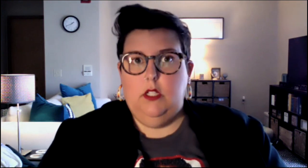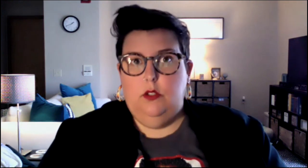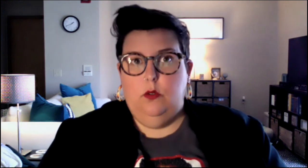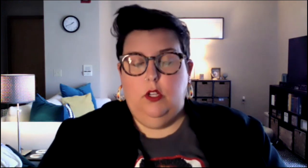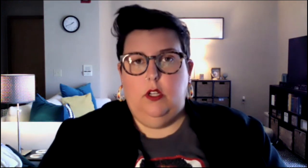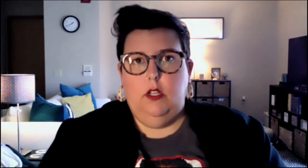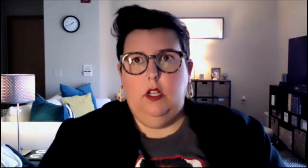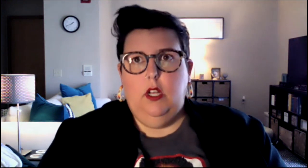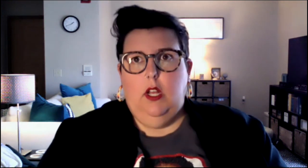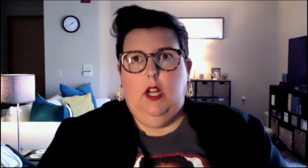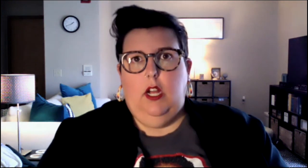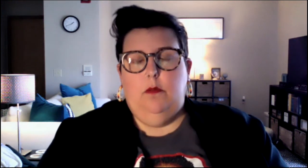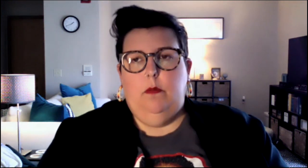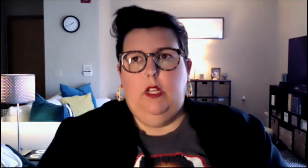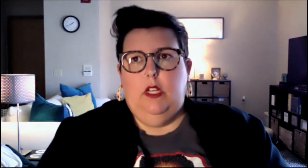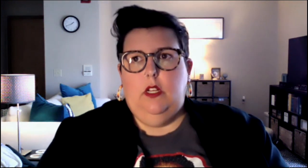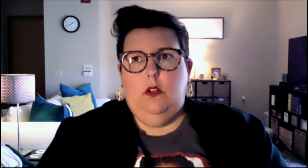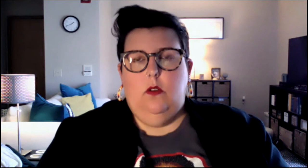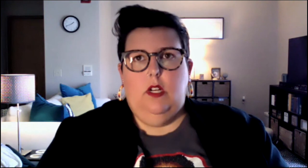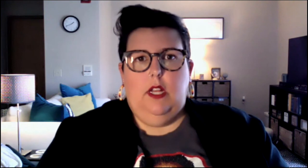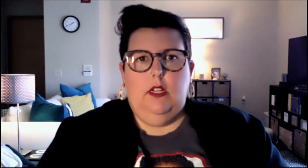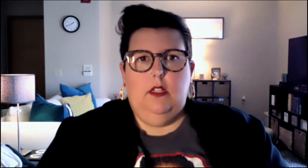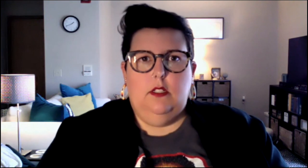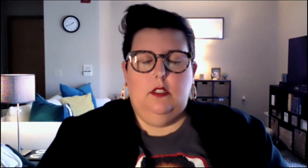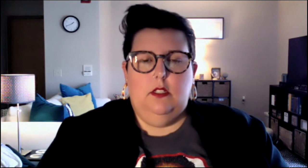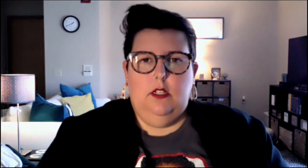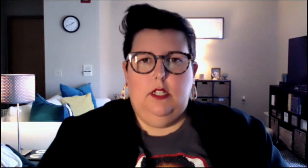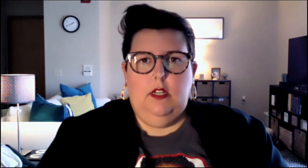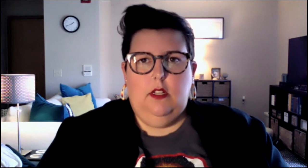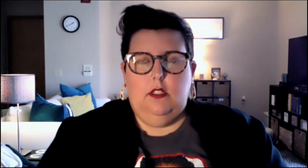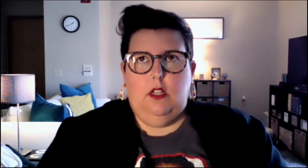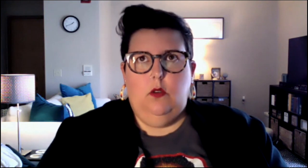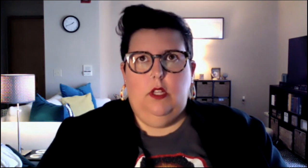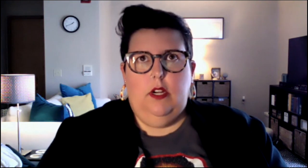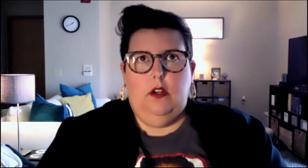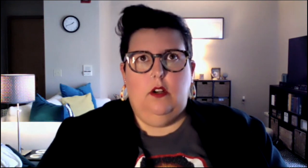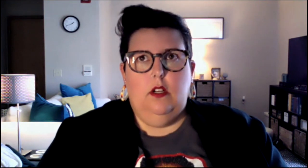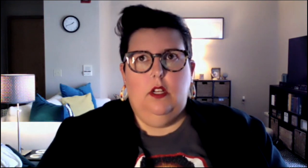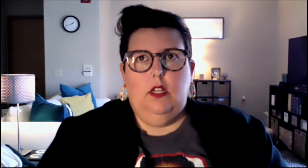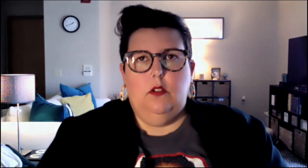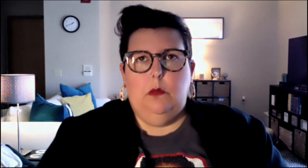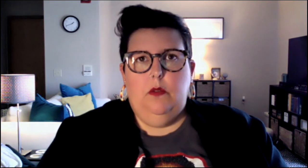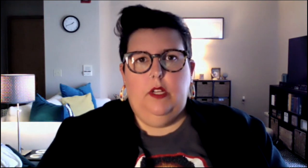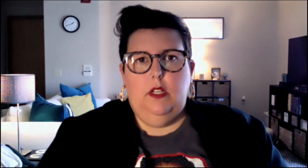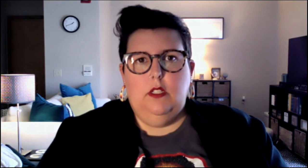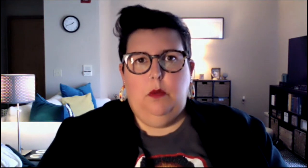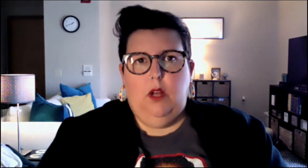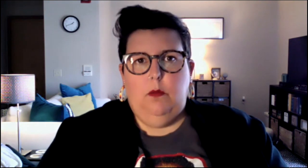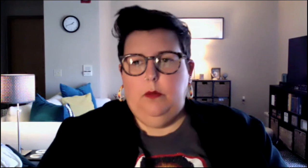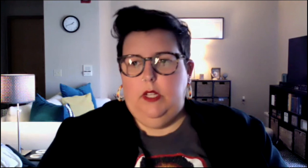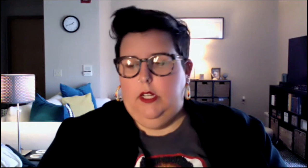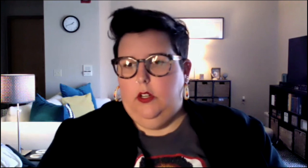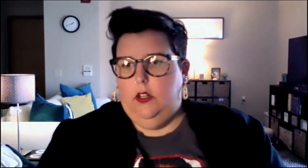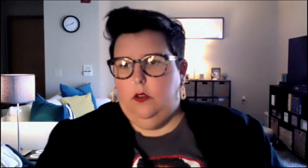to do good. Mm-hmm. You know, and a lot of this data that's out there, you know, some of it is